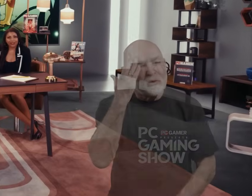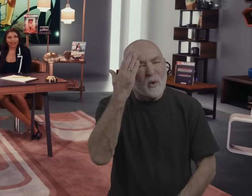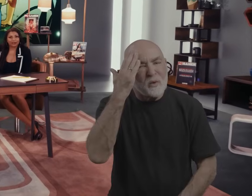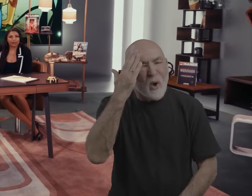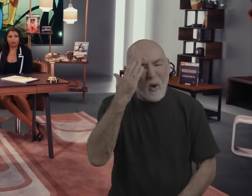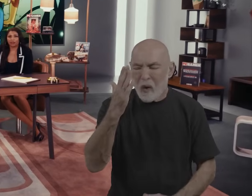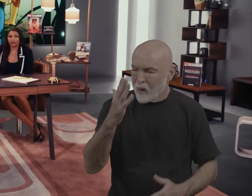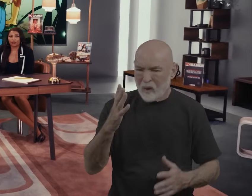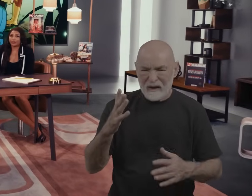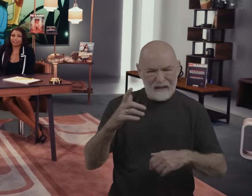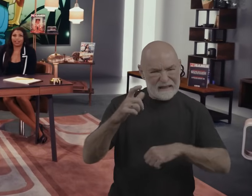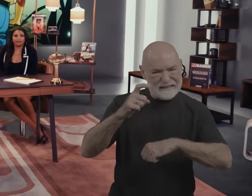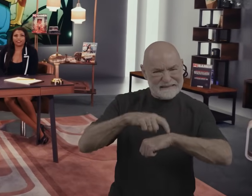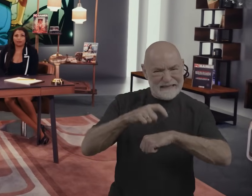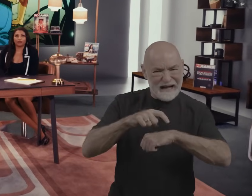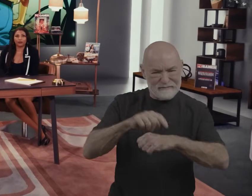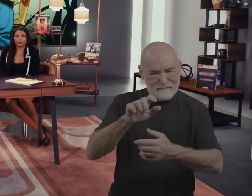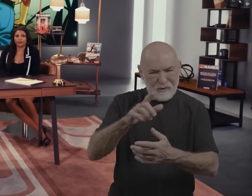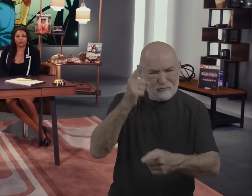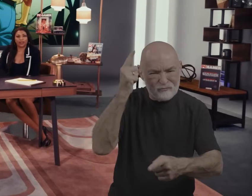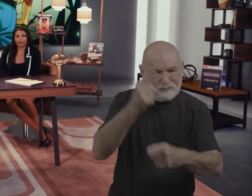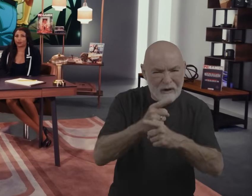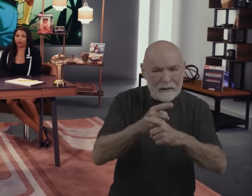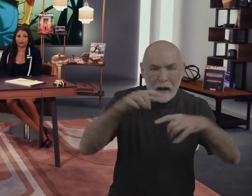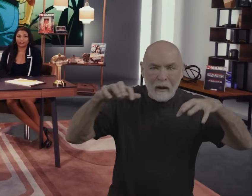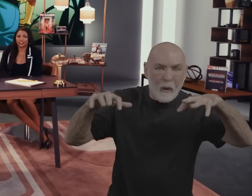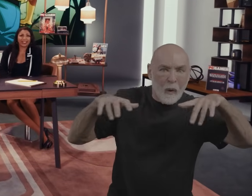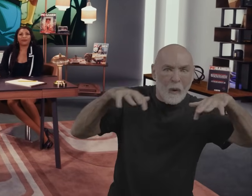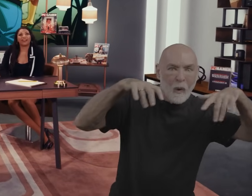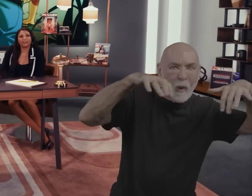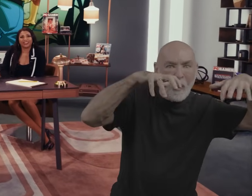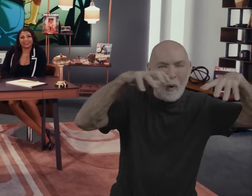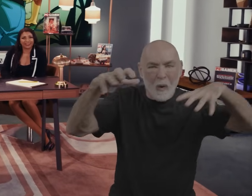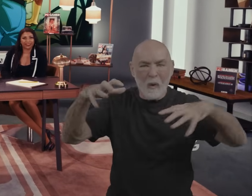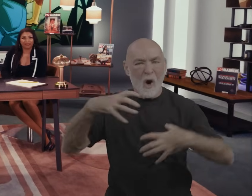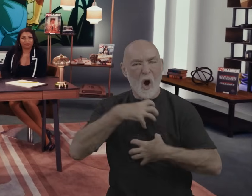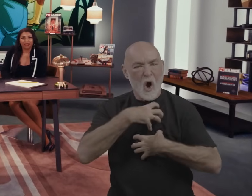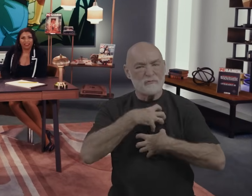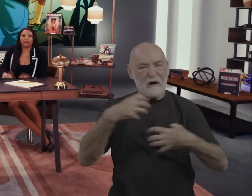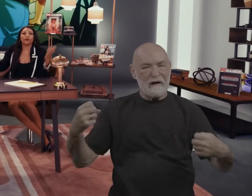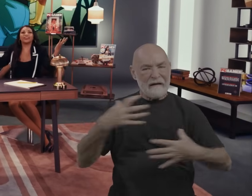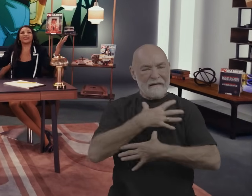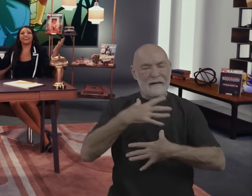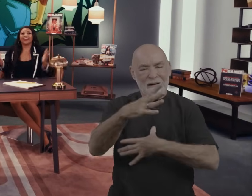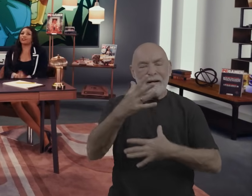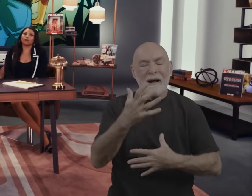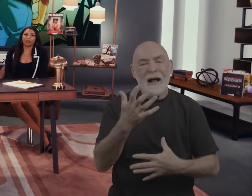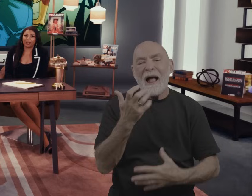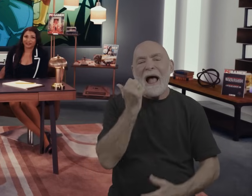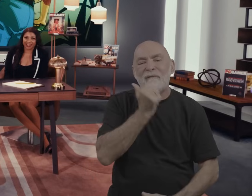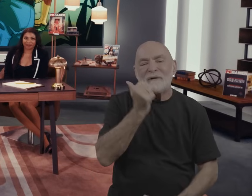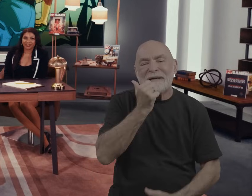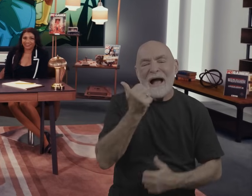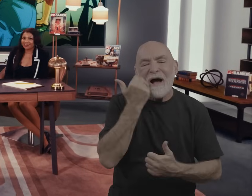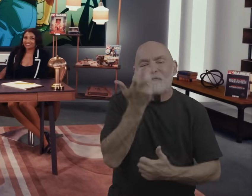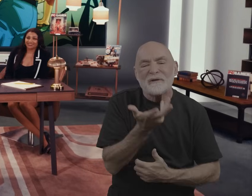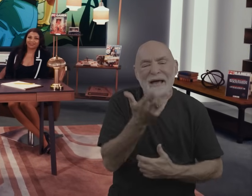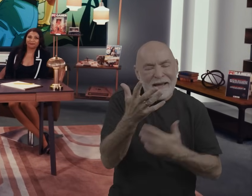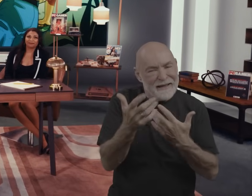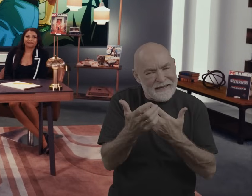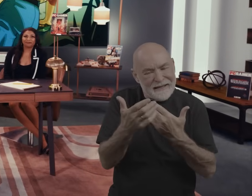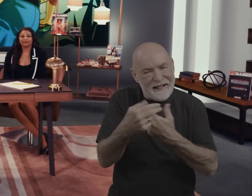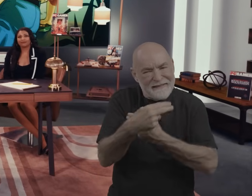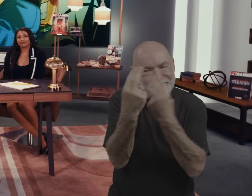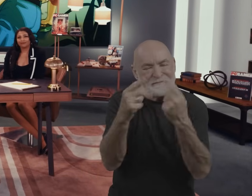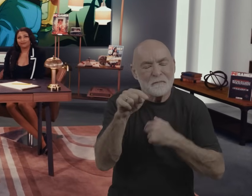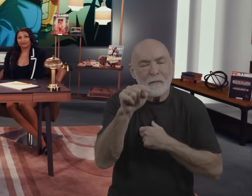It's about time someone made a cozy life sim filled with supernatural horrors, just like my everyday to-day life. And of course, it's from Blumhouse Games. You know, I